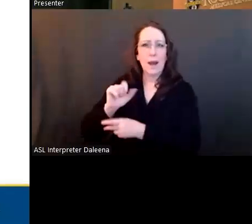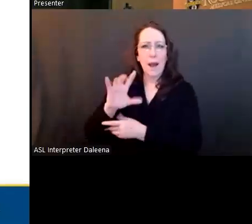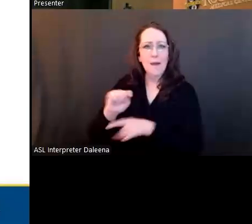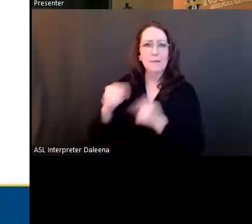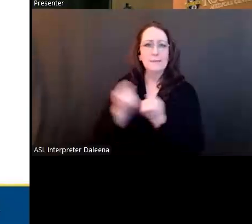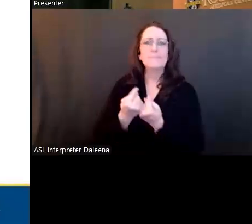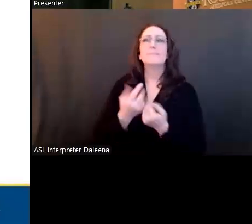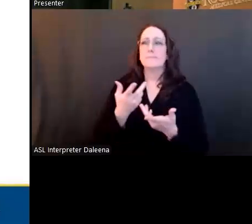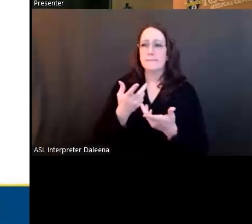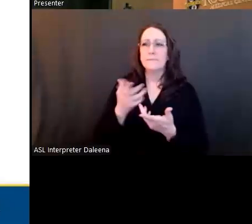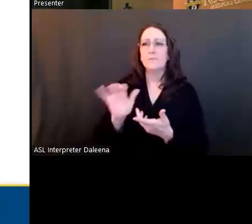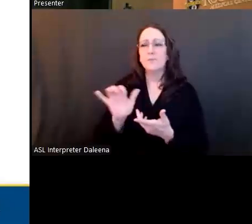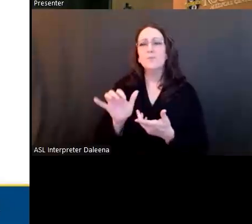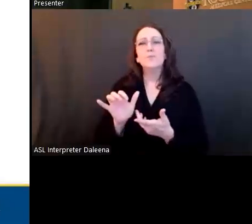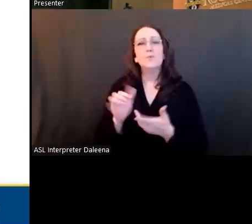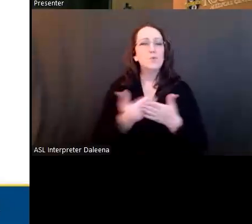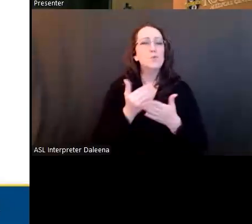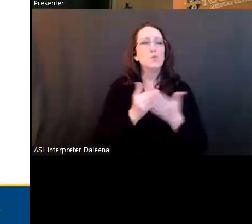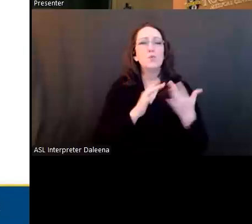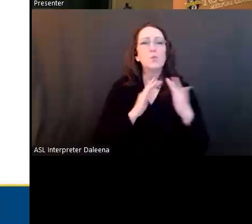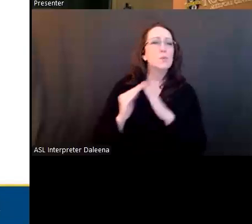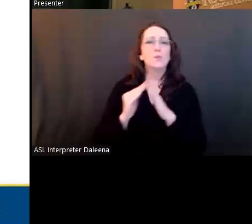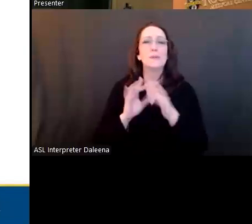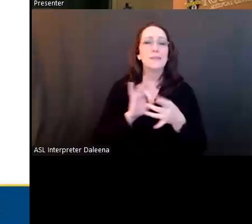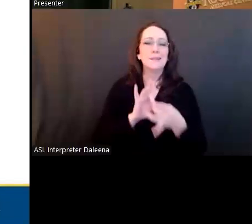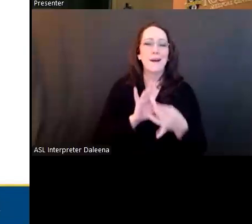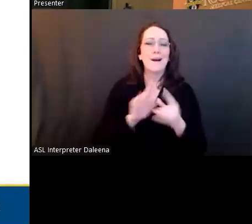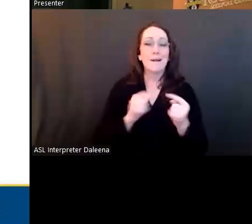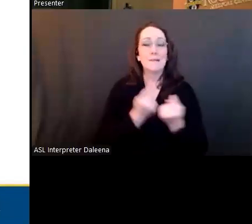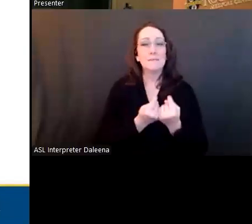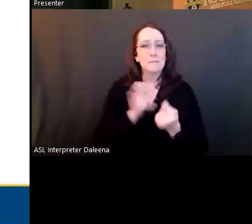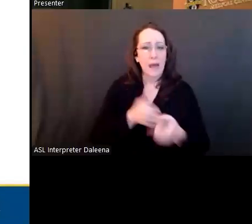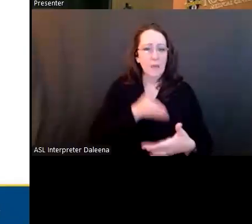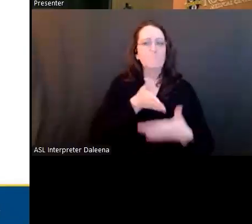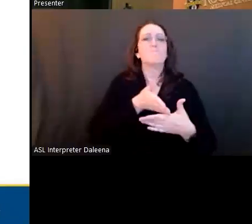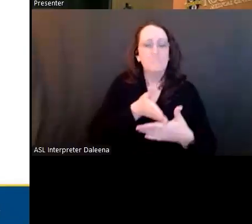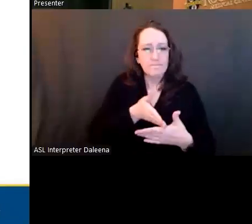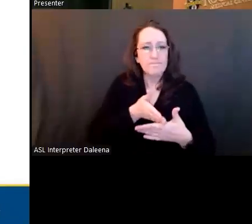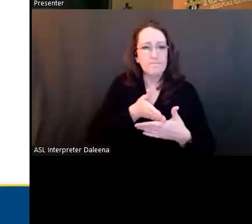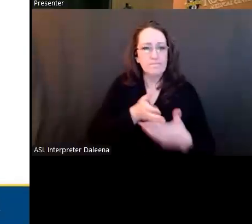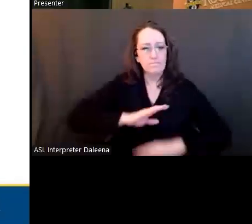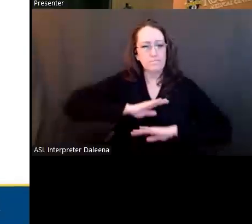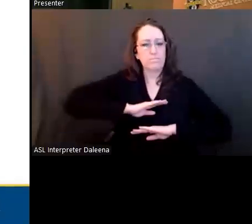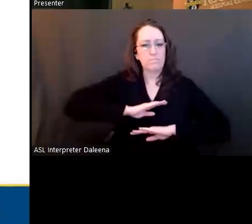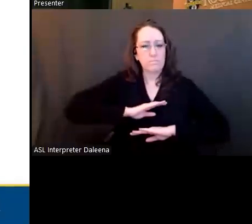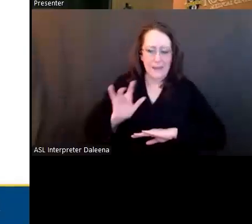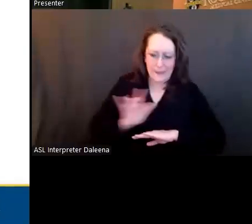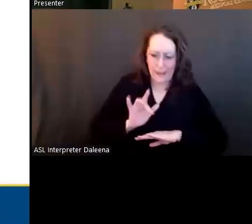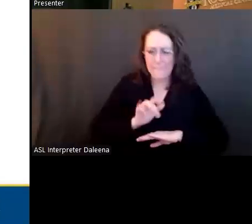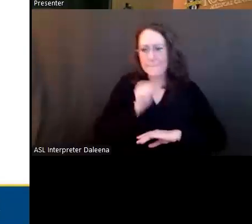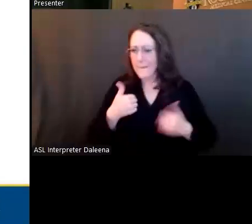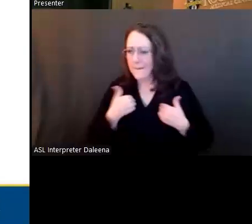about our new Community Ties team and how this intervention meets some of the gaps and needs in the